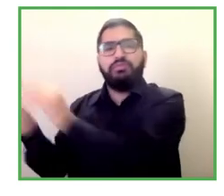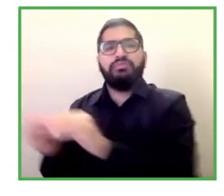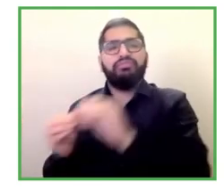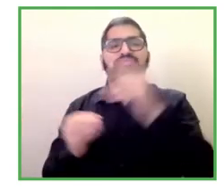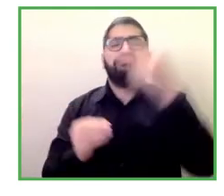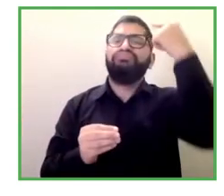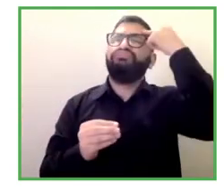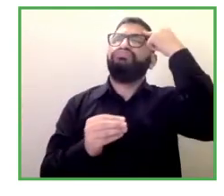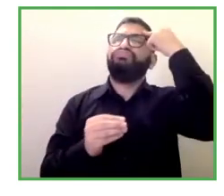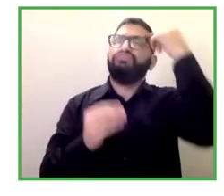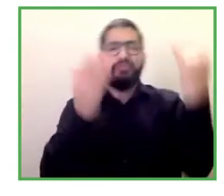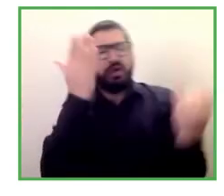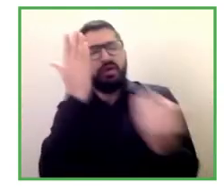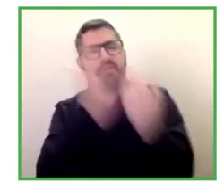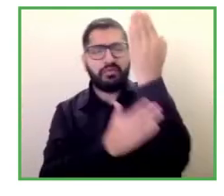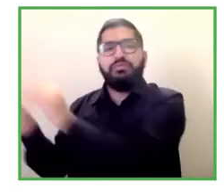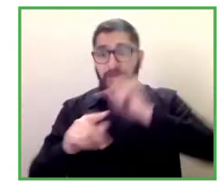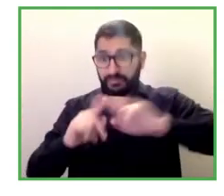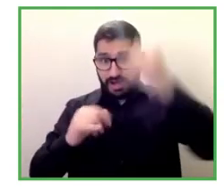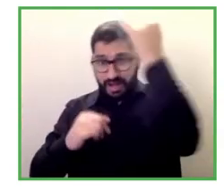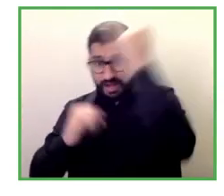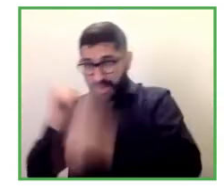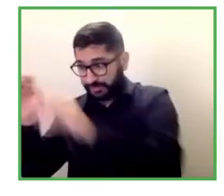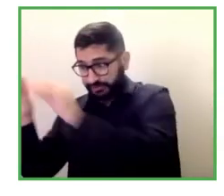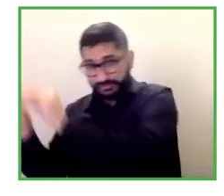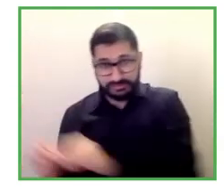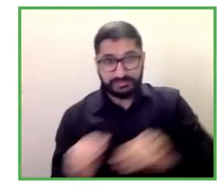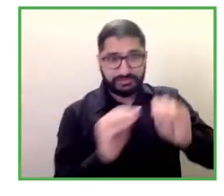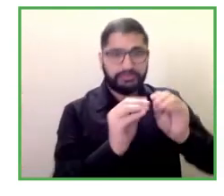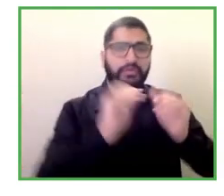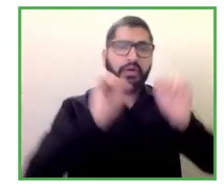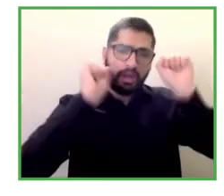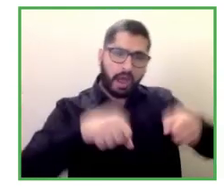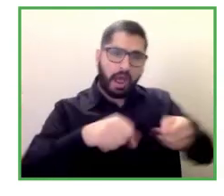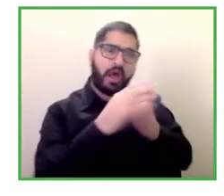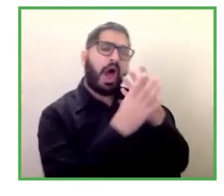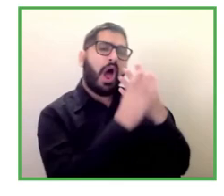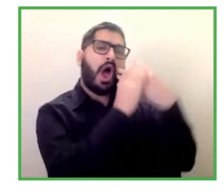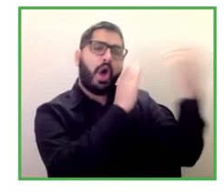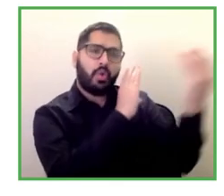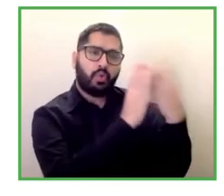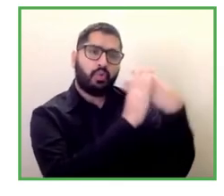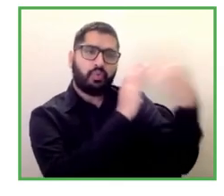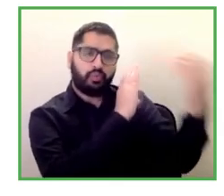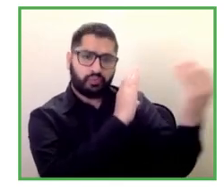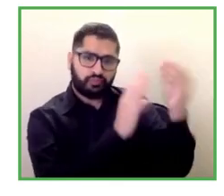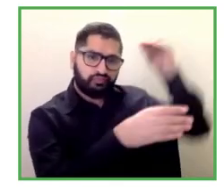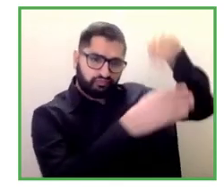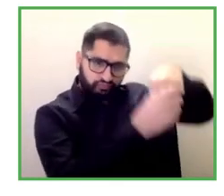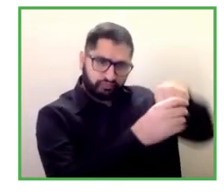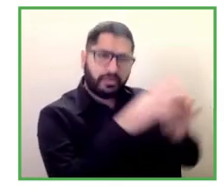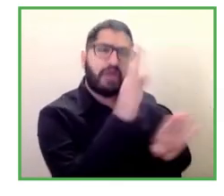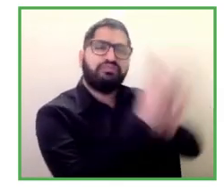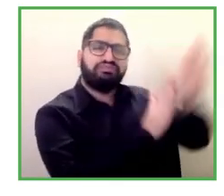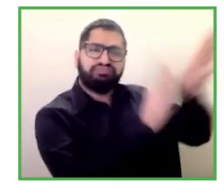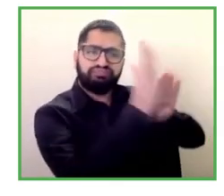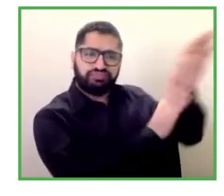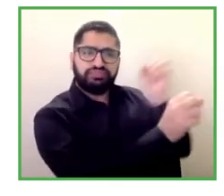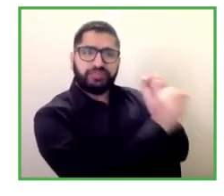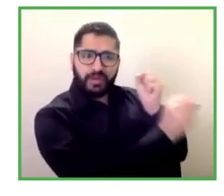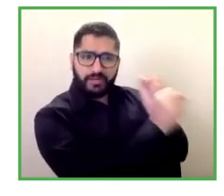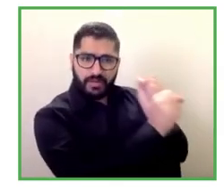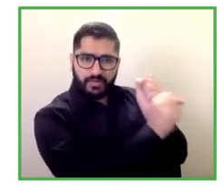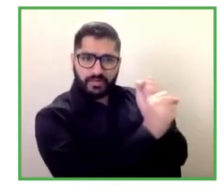so that these people could have the opportunity to step out of that facility to do another activity,